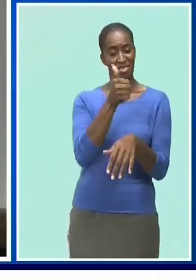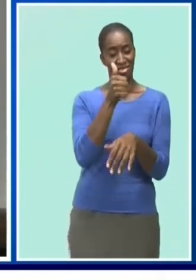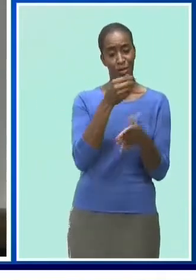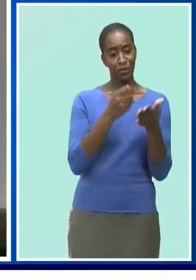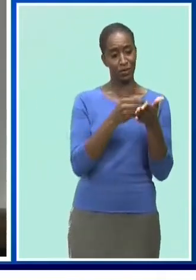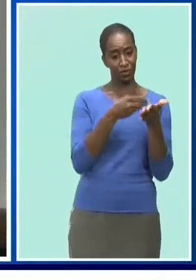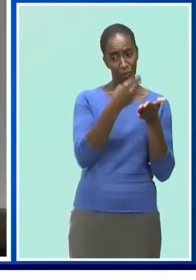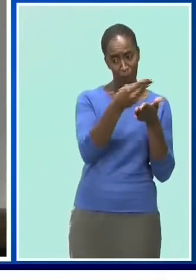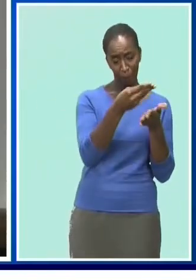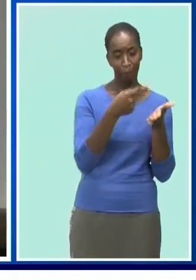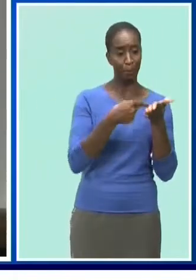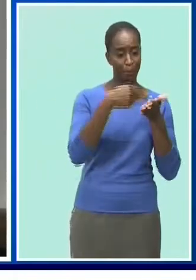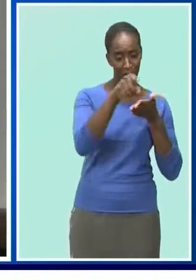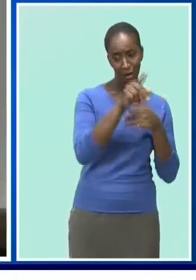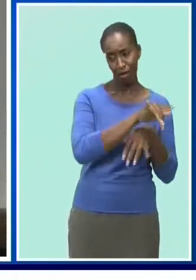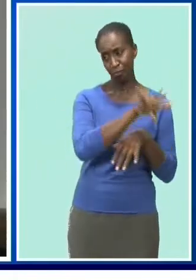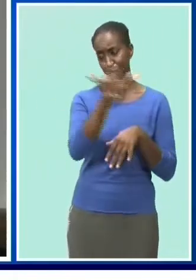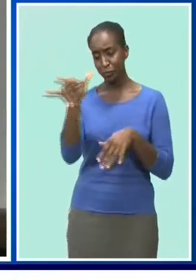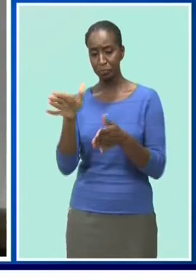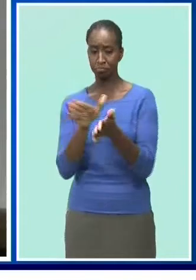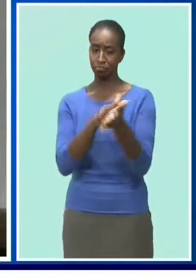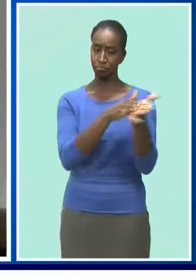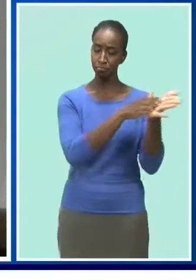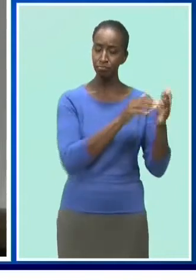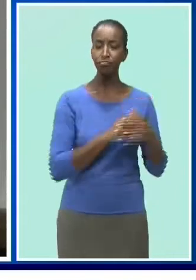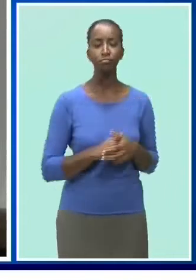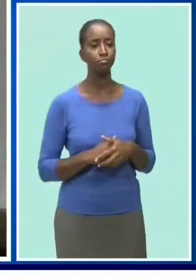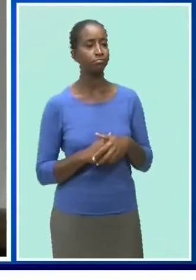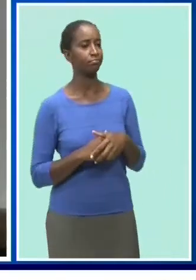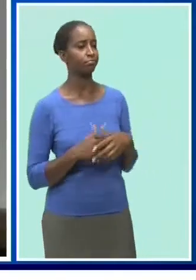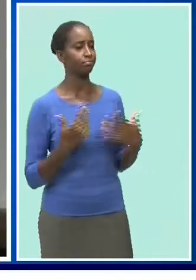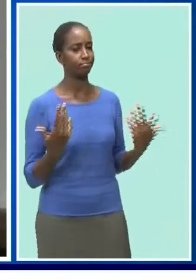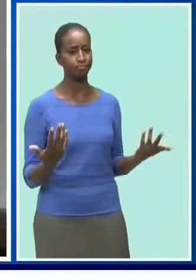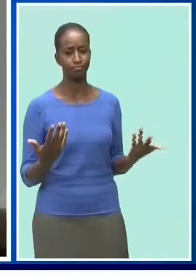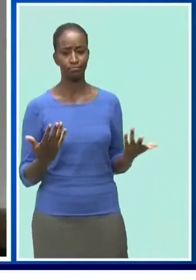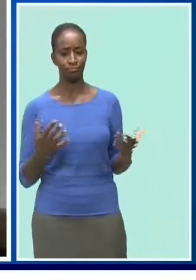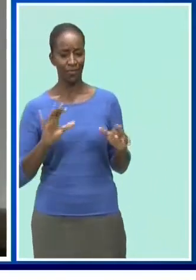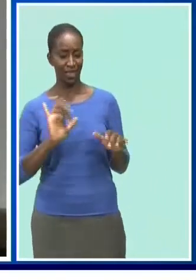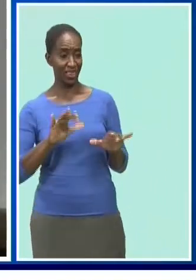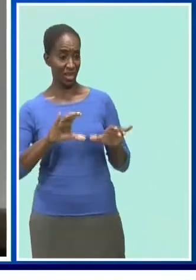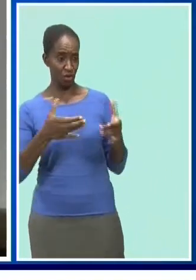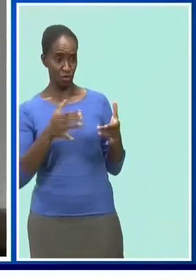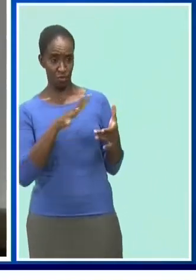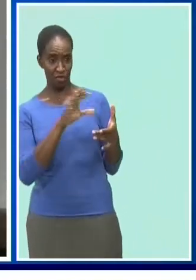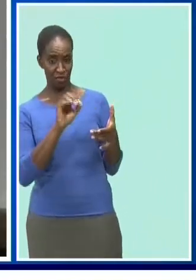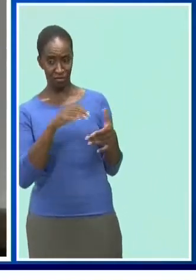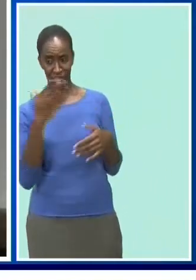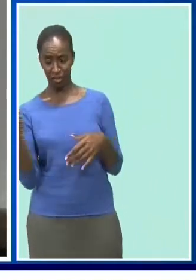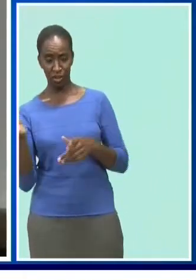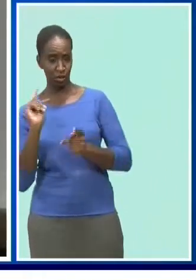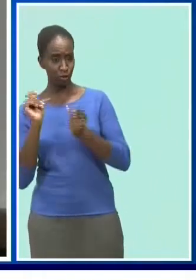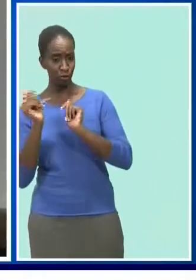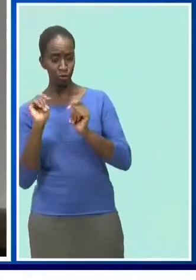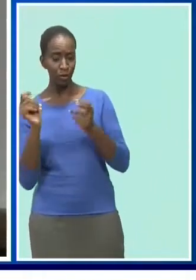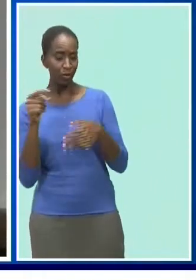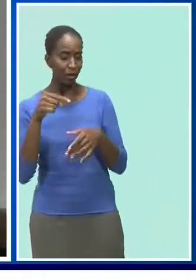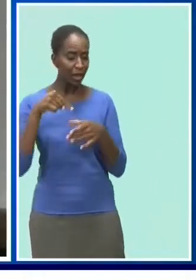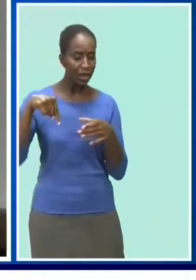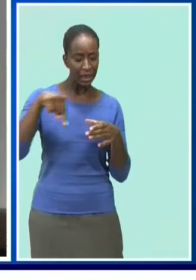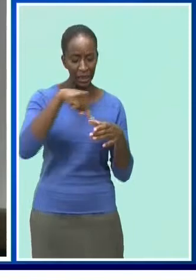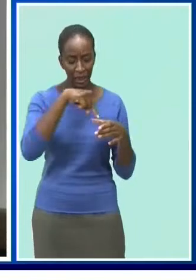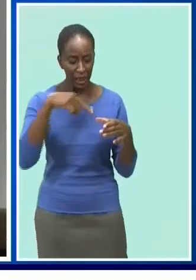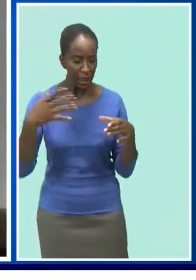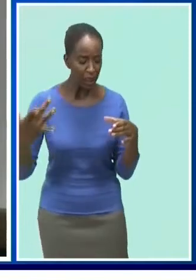career as a musician, how do you feel about our product offering that we have, that we're taking to Trinidad and Tobago? Well, I'm pretty